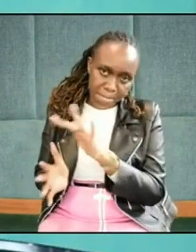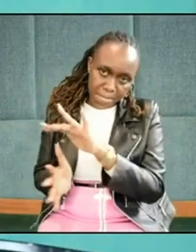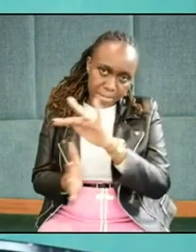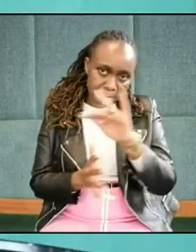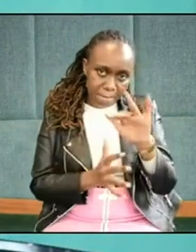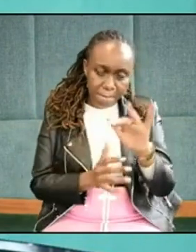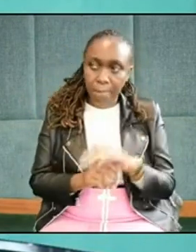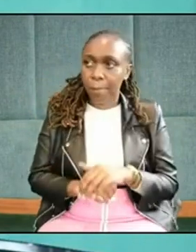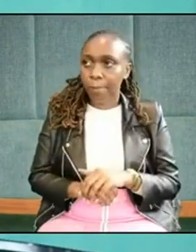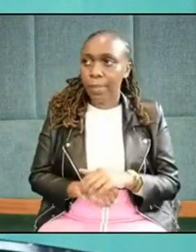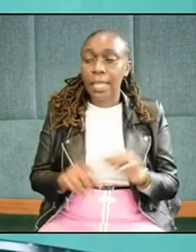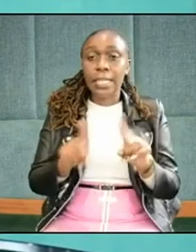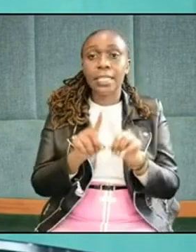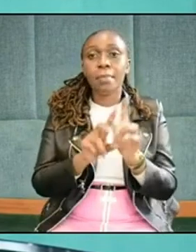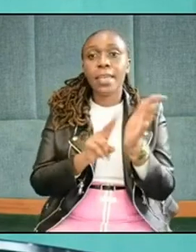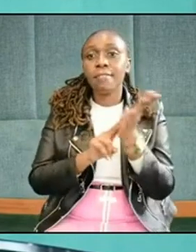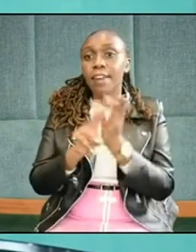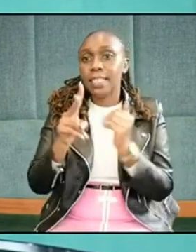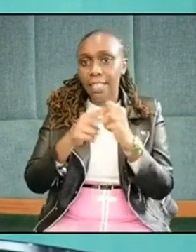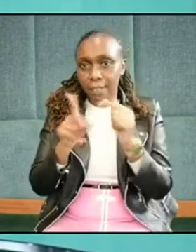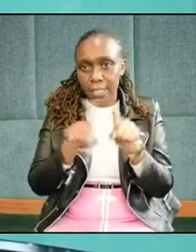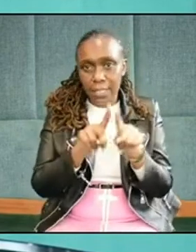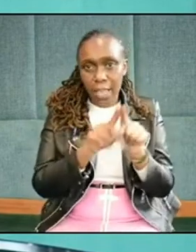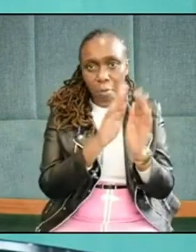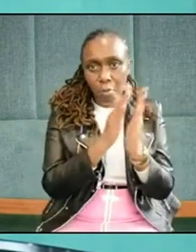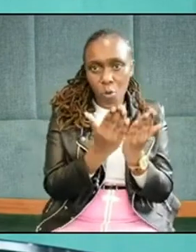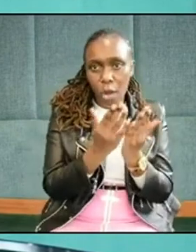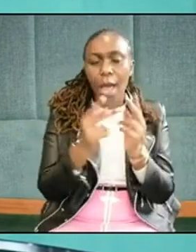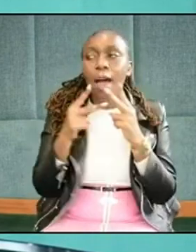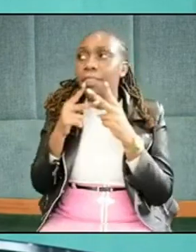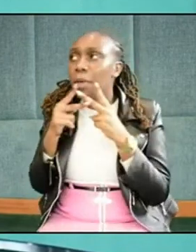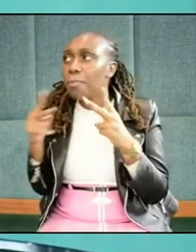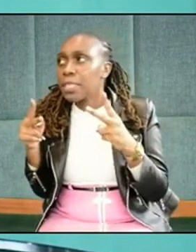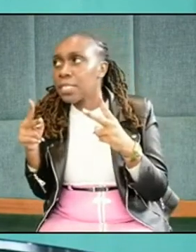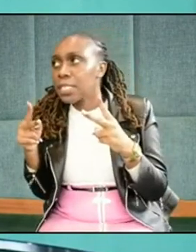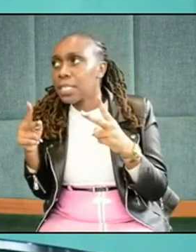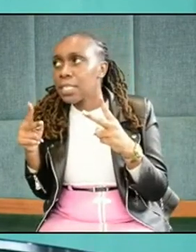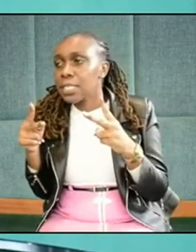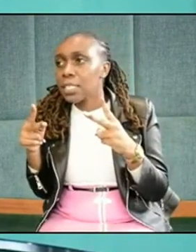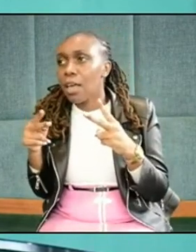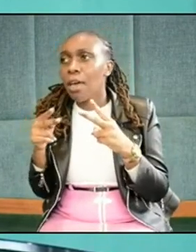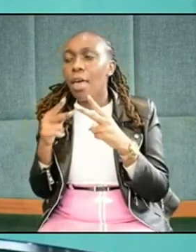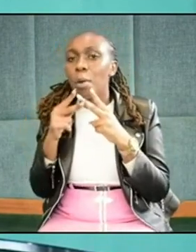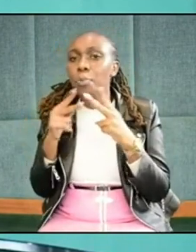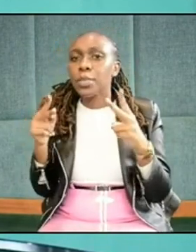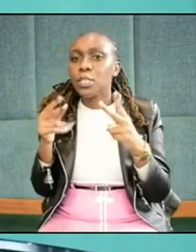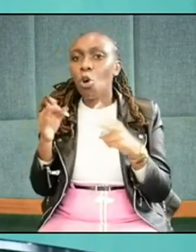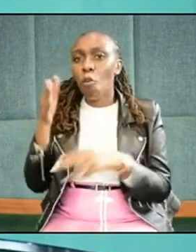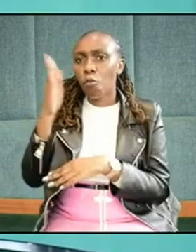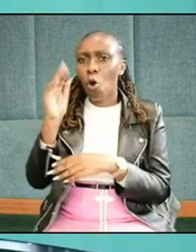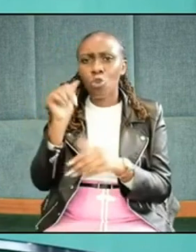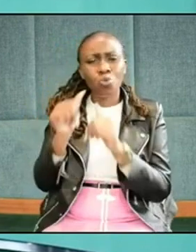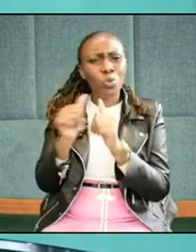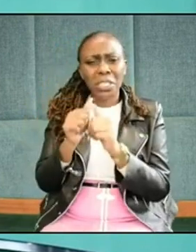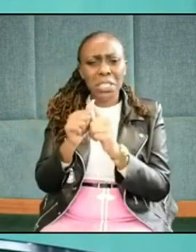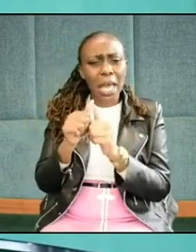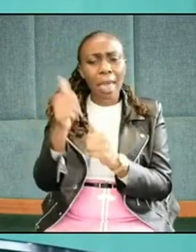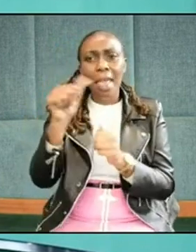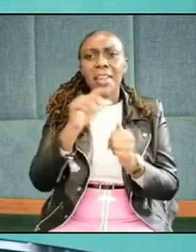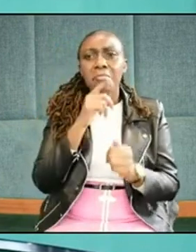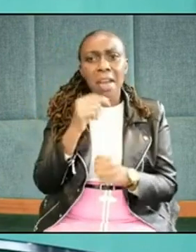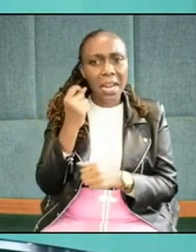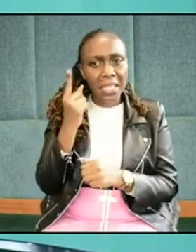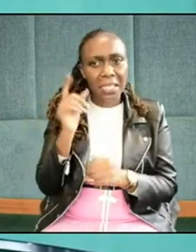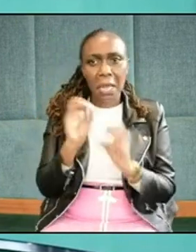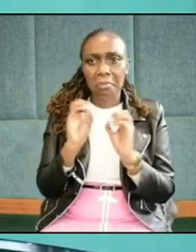to, and then it says in verse 7, and the peace of God, that what? That surpasses all understanding.